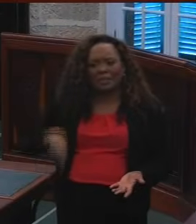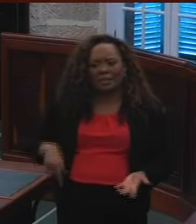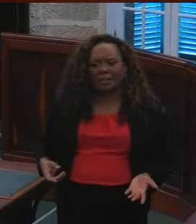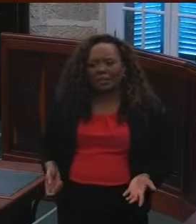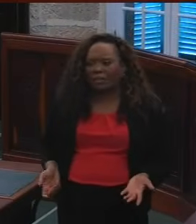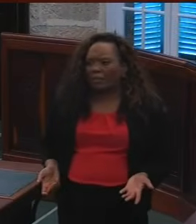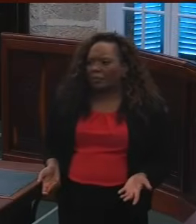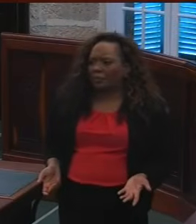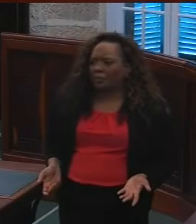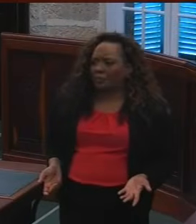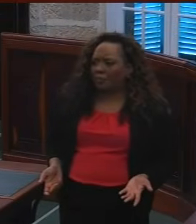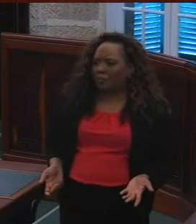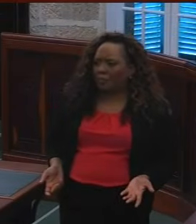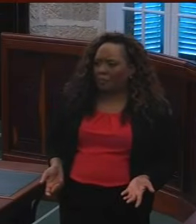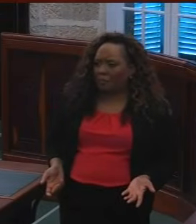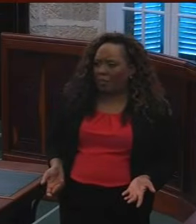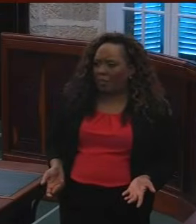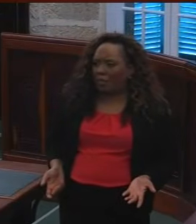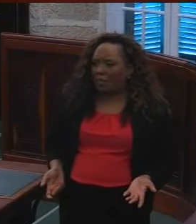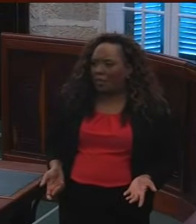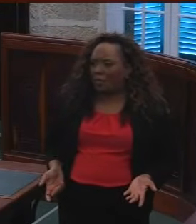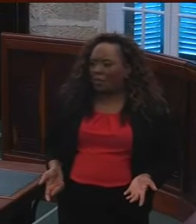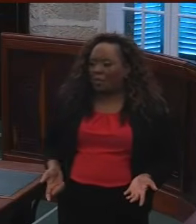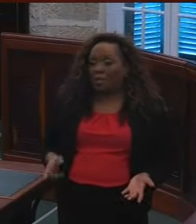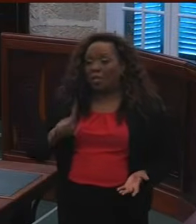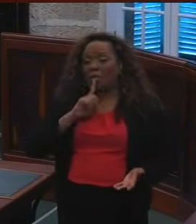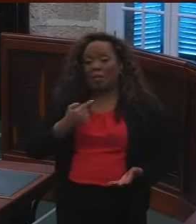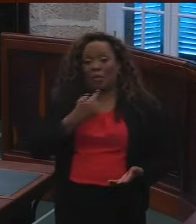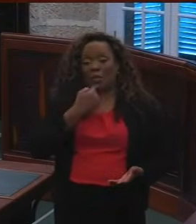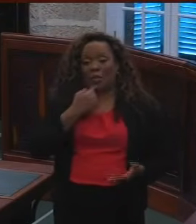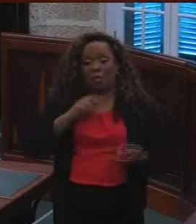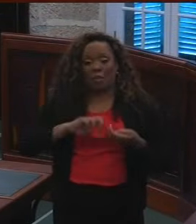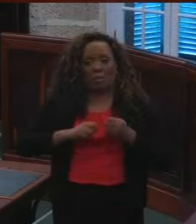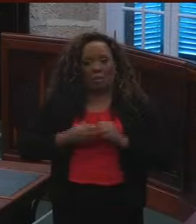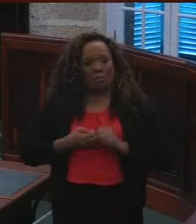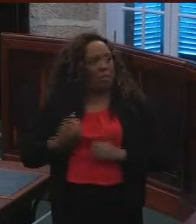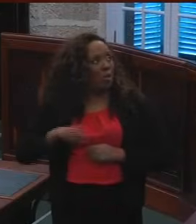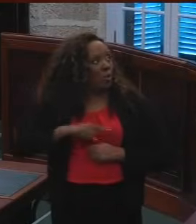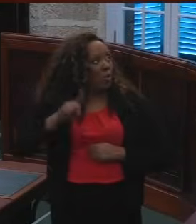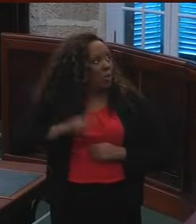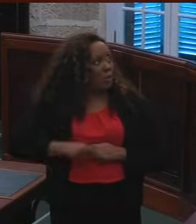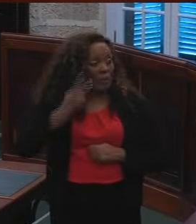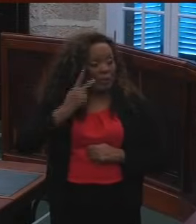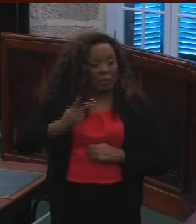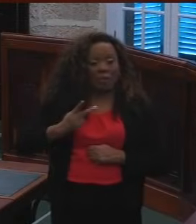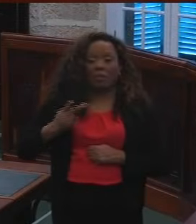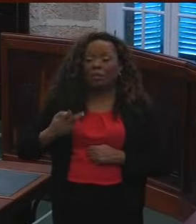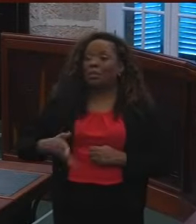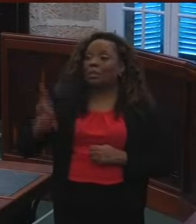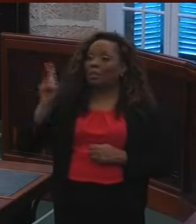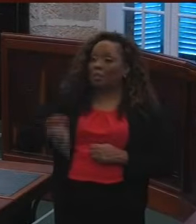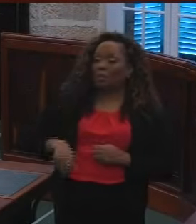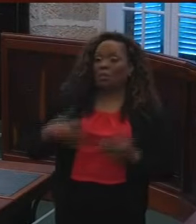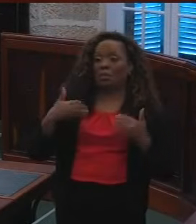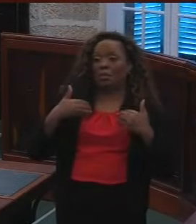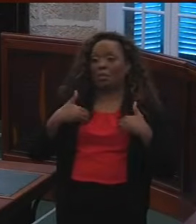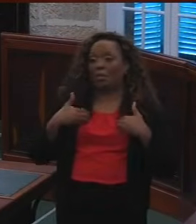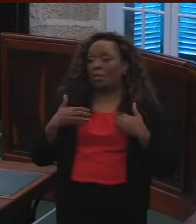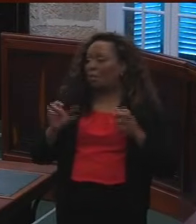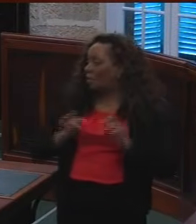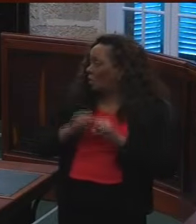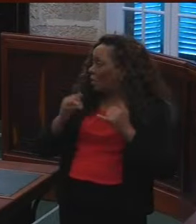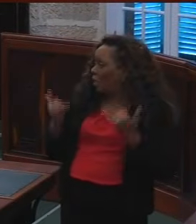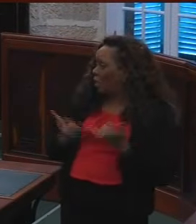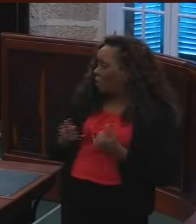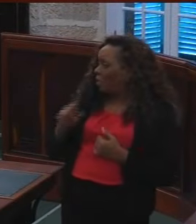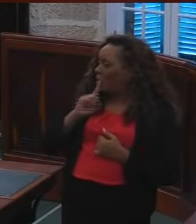sir, daily. They're too big for me to ignore. Because at the end of the day, we have to create a society, sir, that is